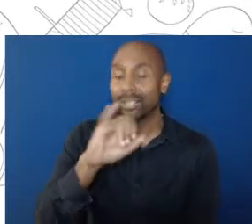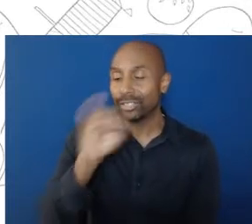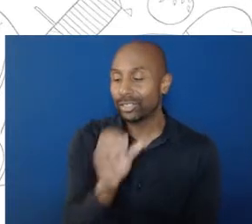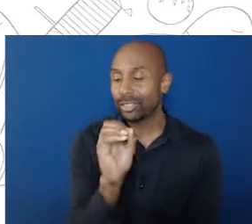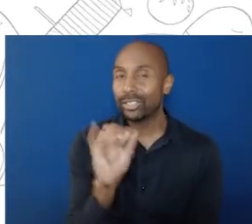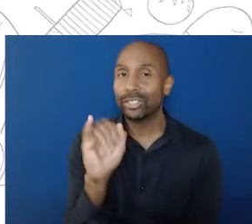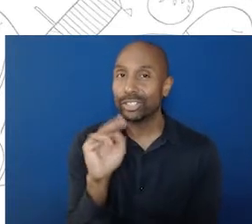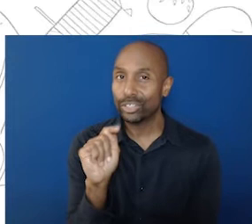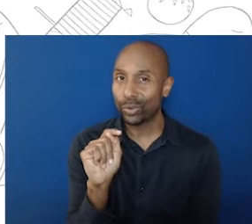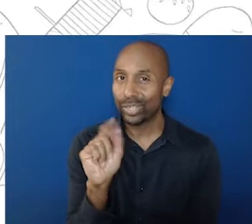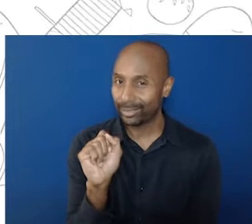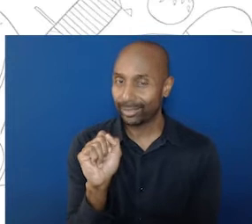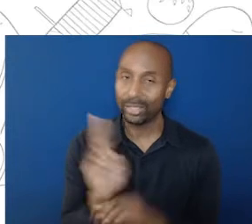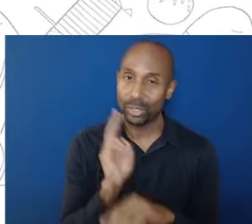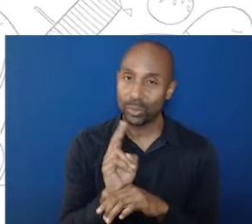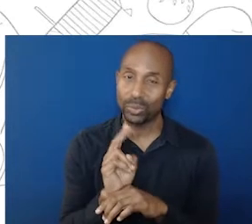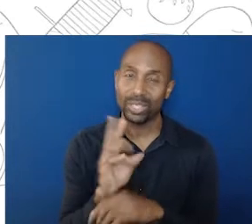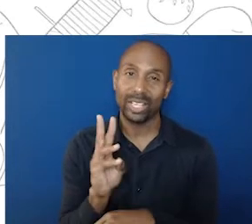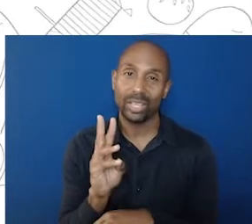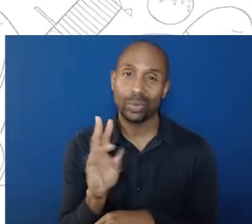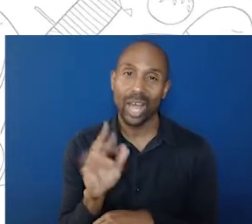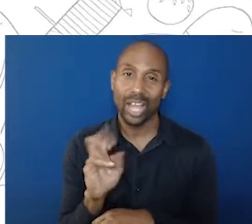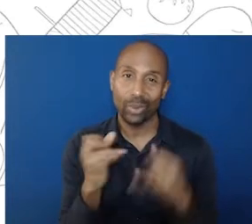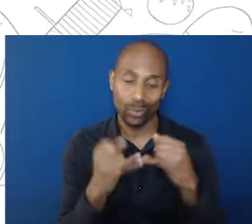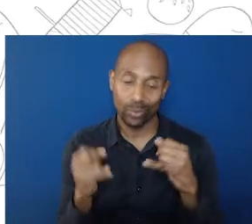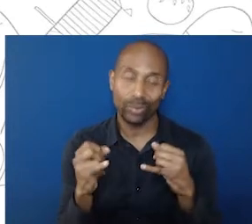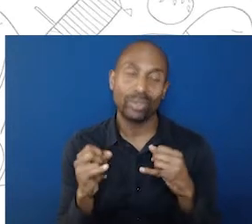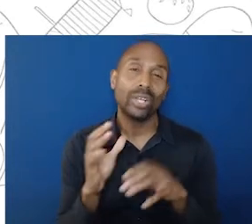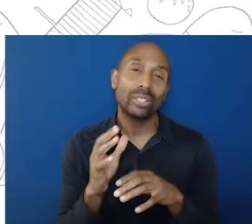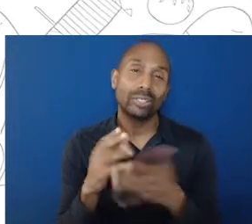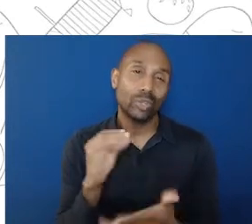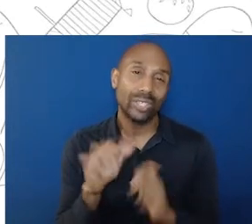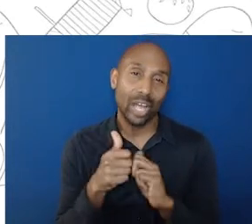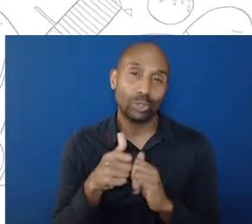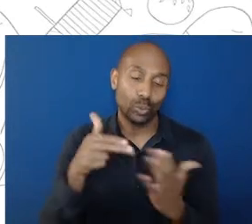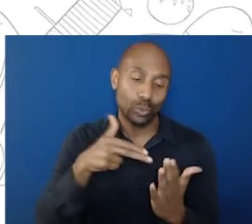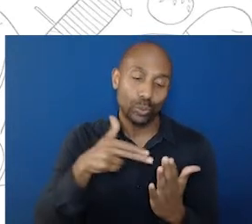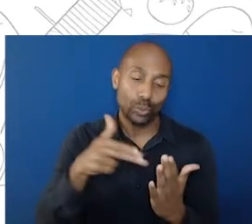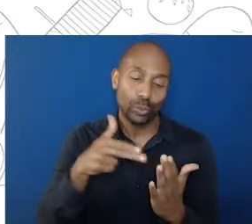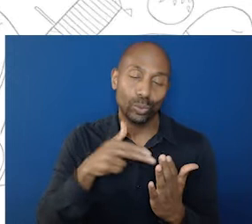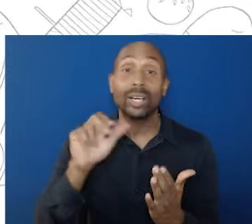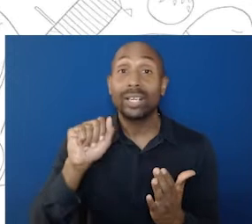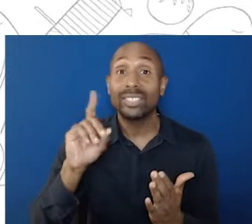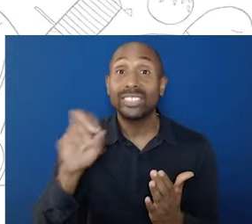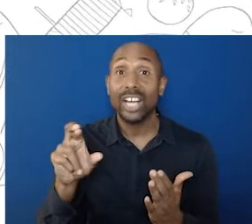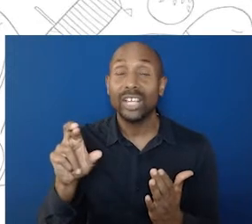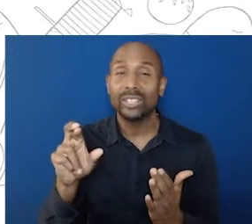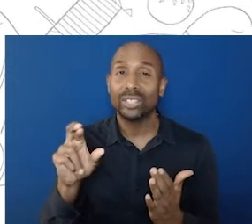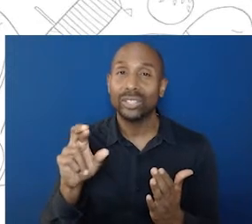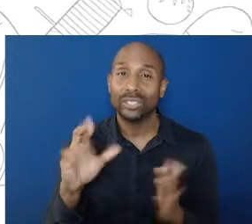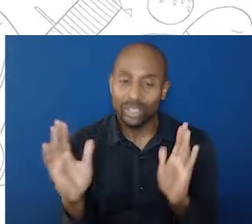and probably starting that process of learning how to solder in that really small scale way. But no, we didn't, unless